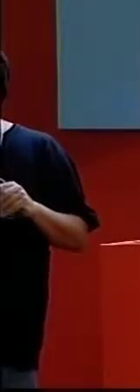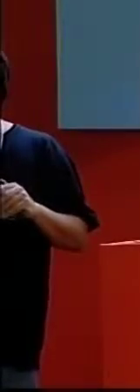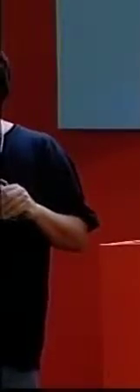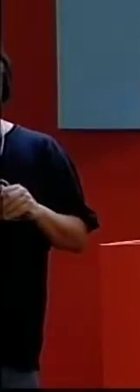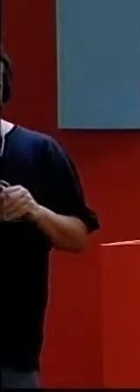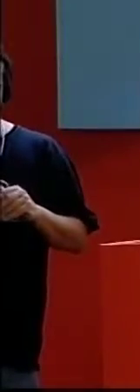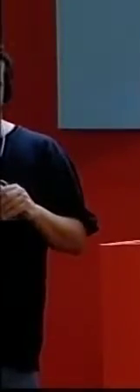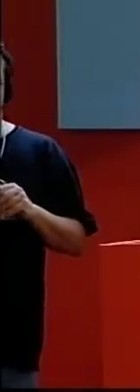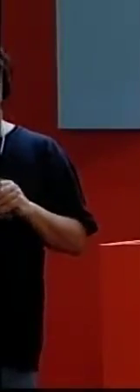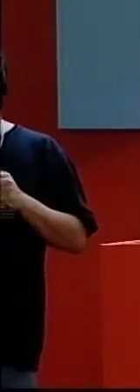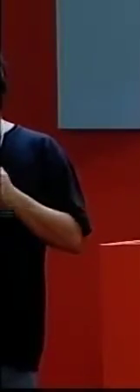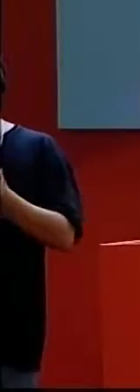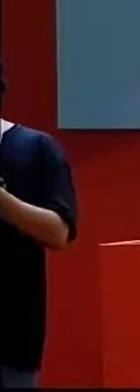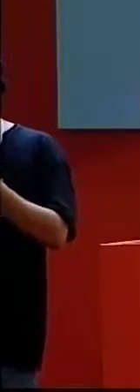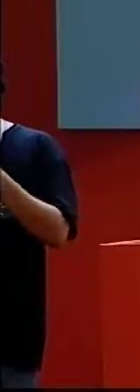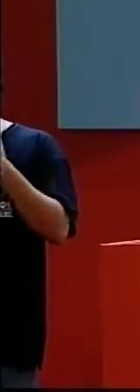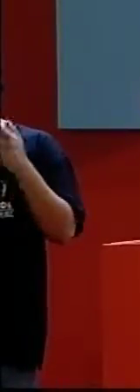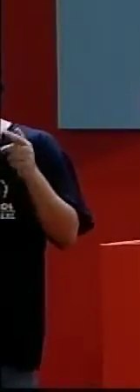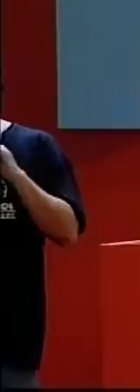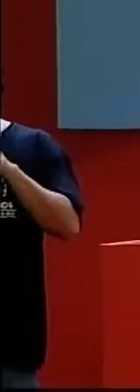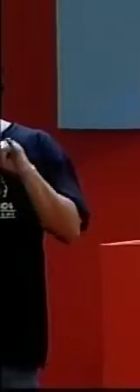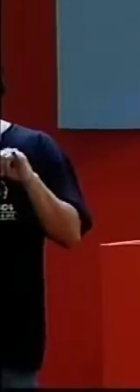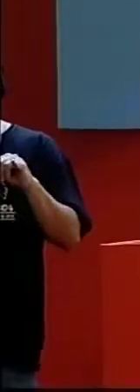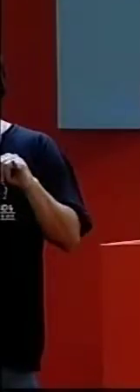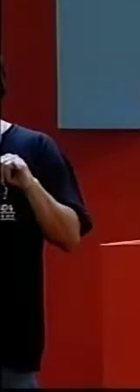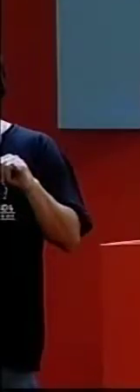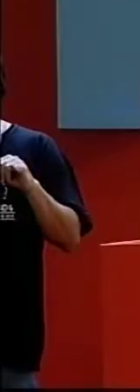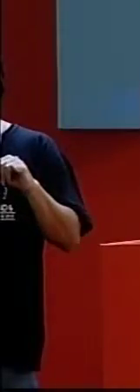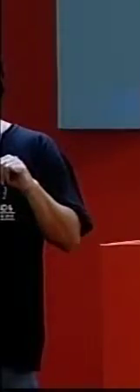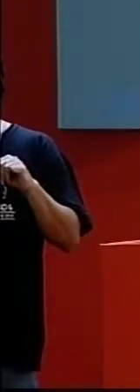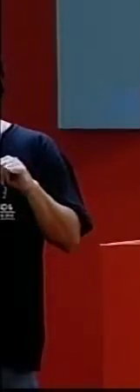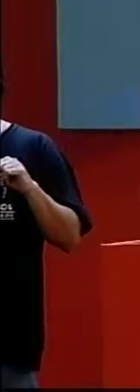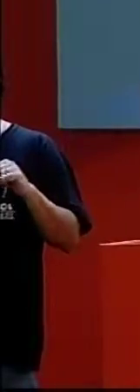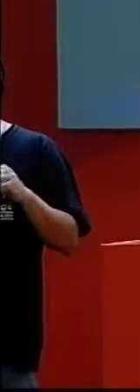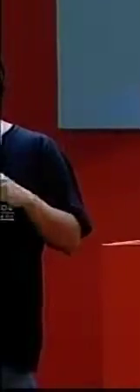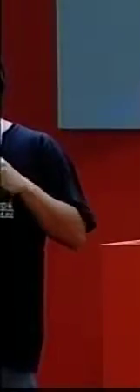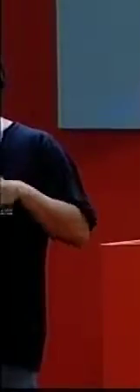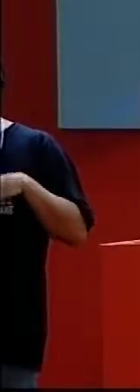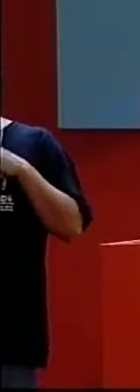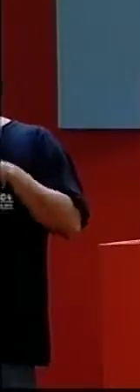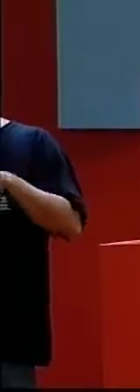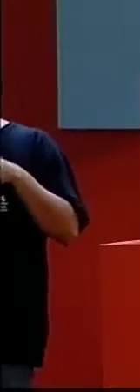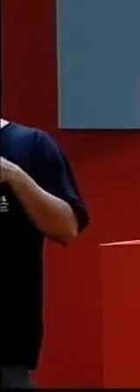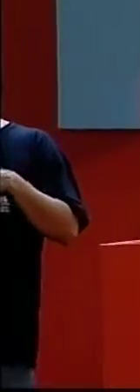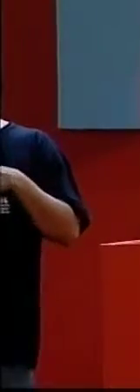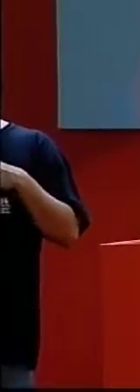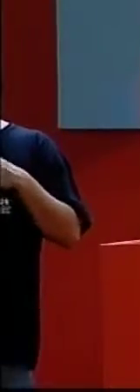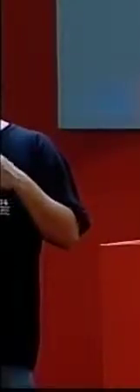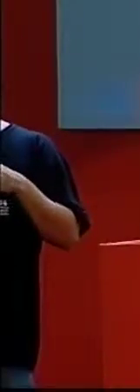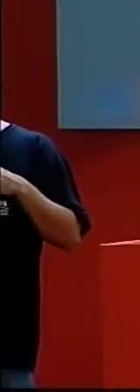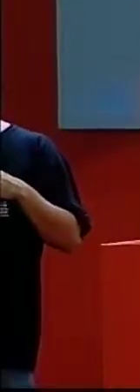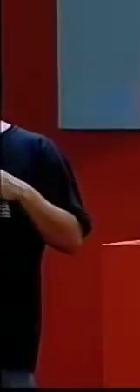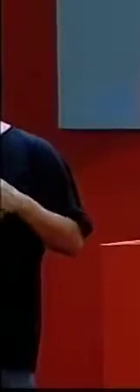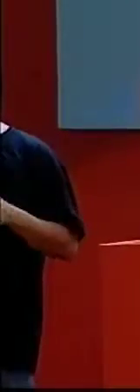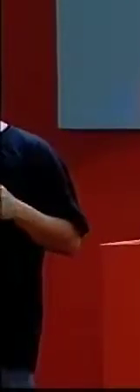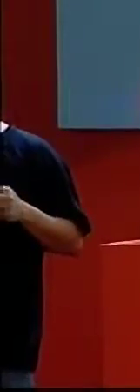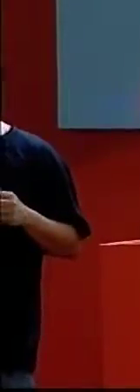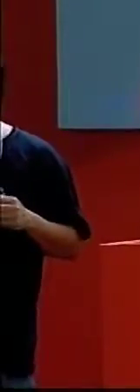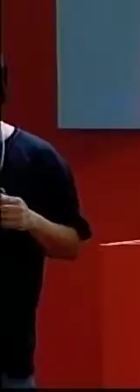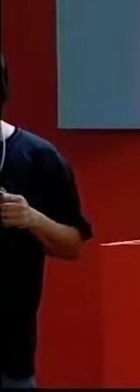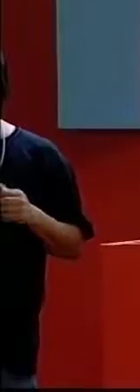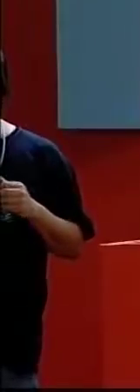collapse of the talks, and most people see that this is a very depressing and rather